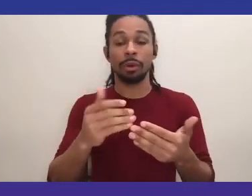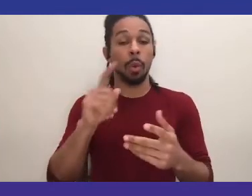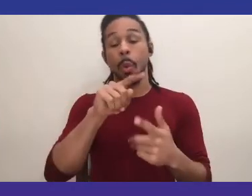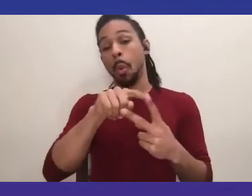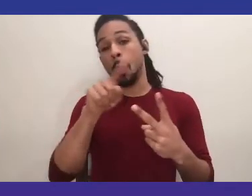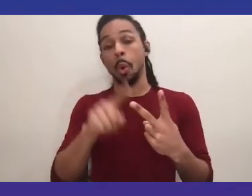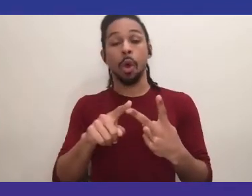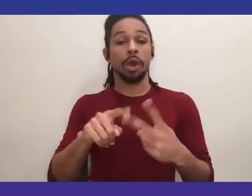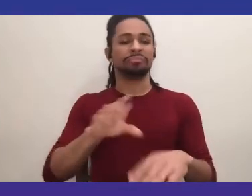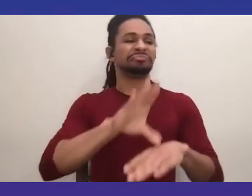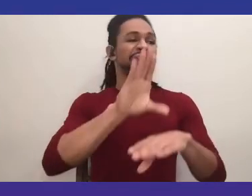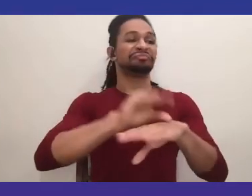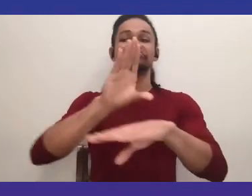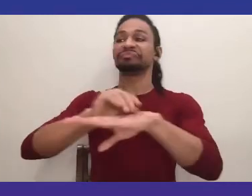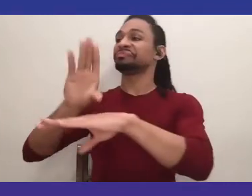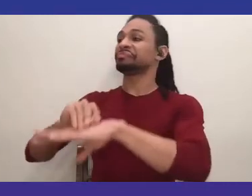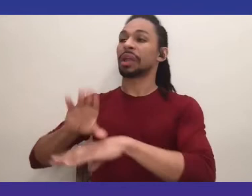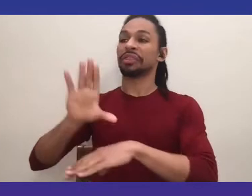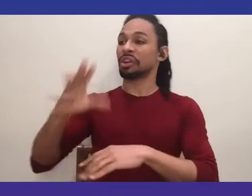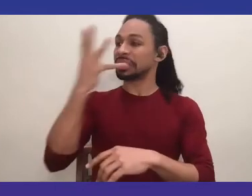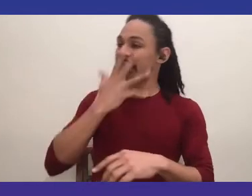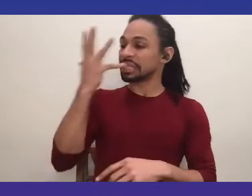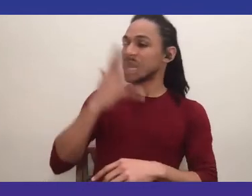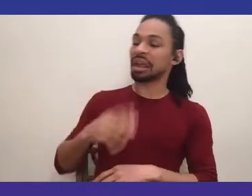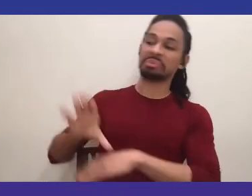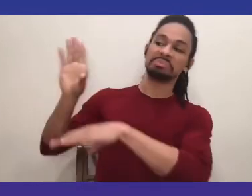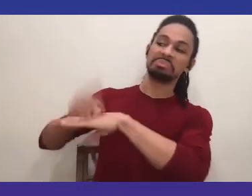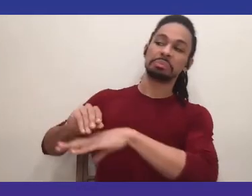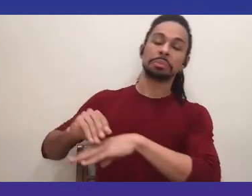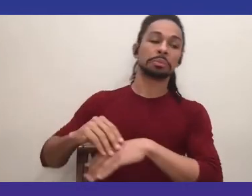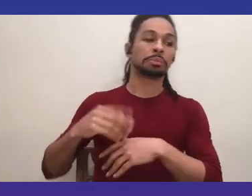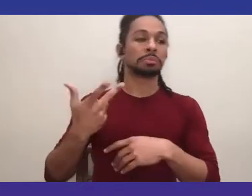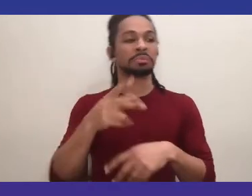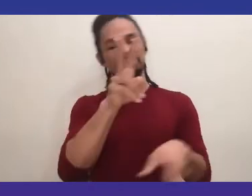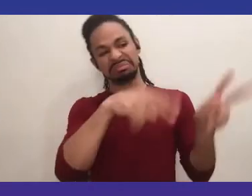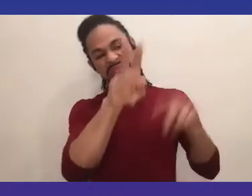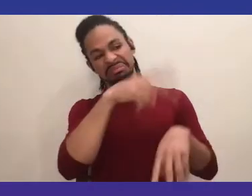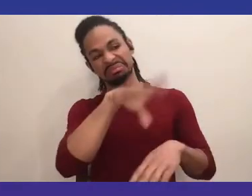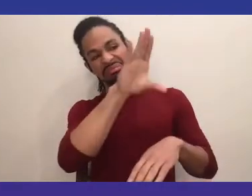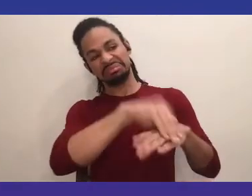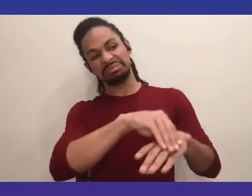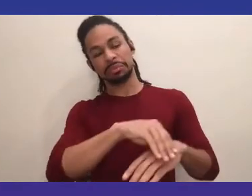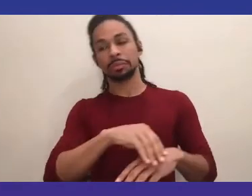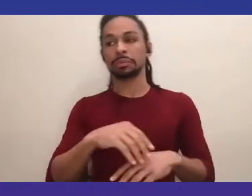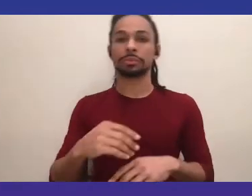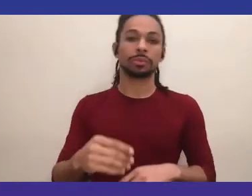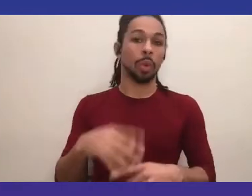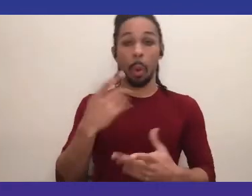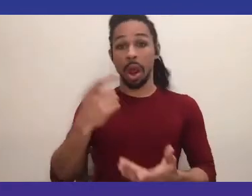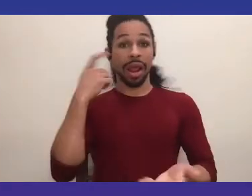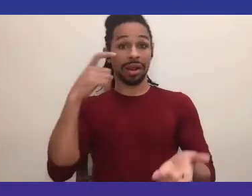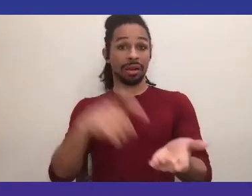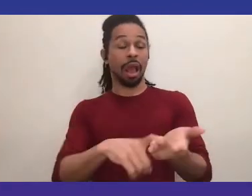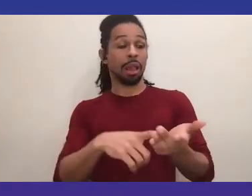their aesthetics, or completely not acknowledging their